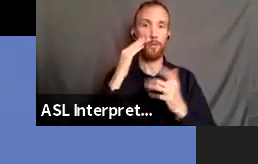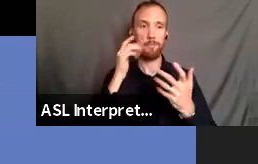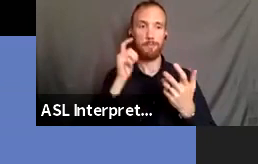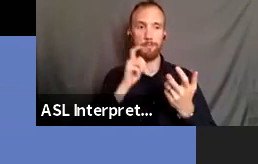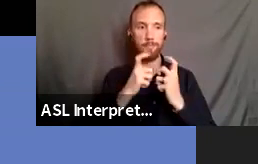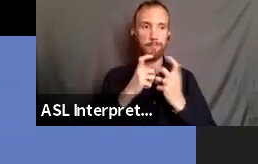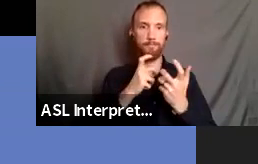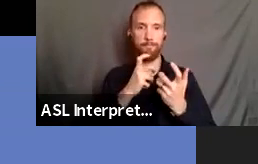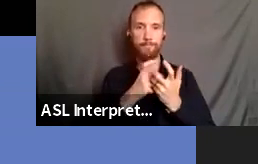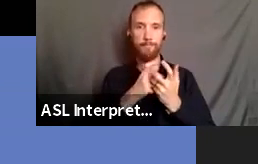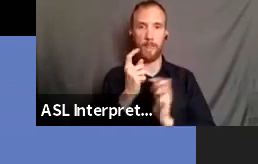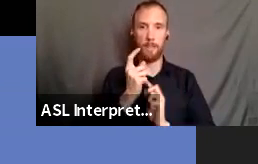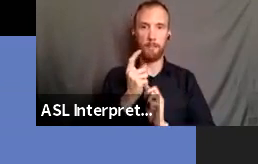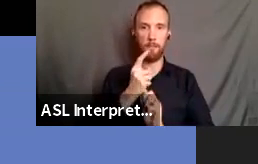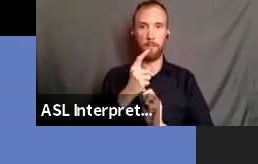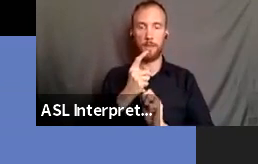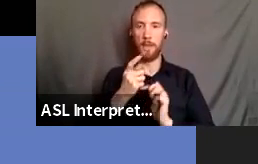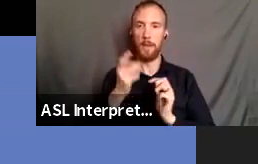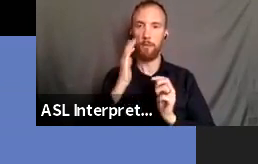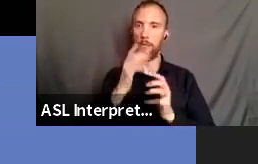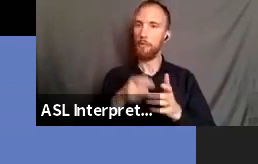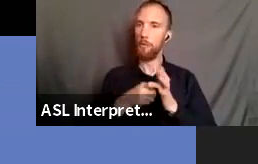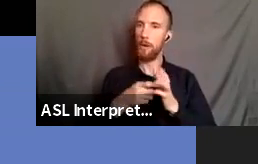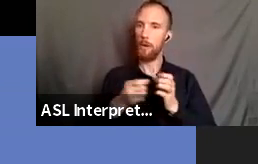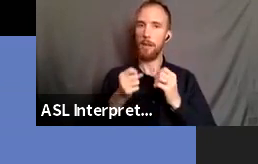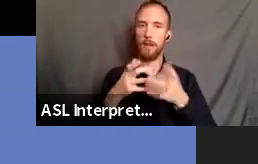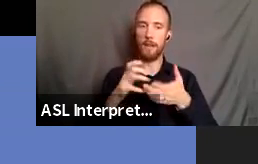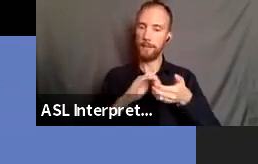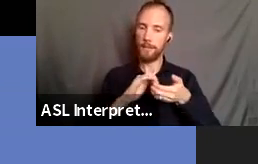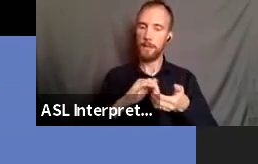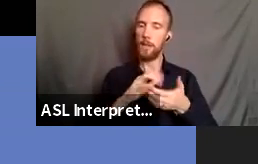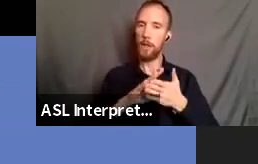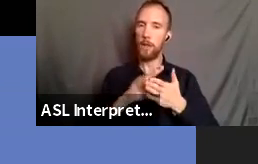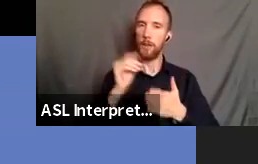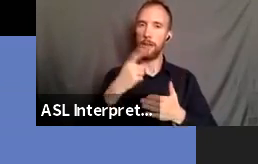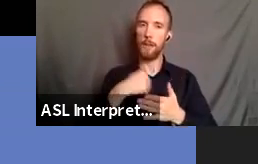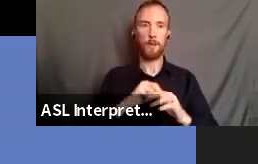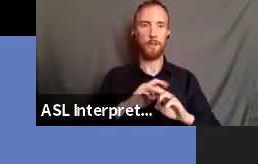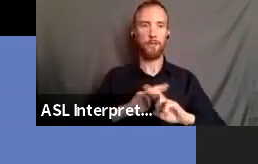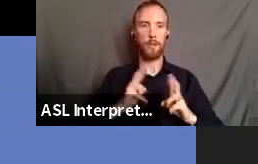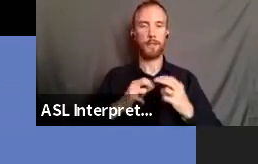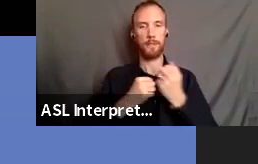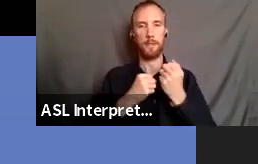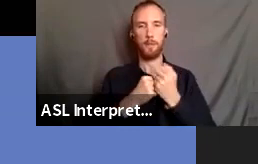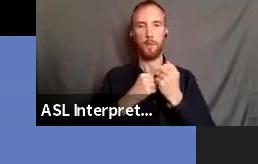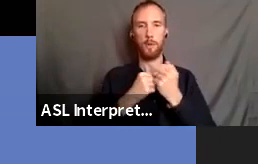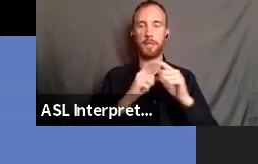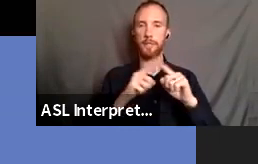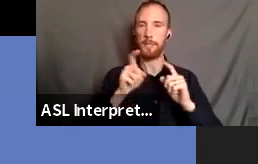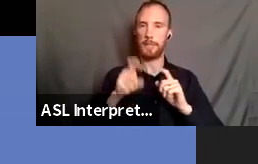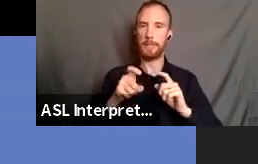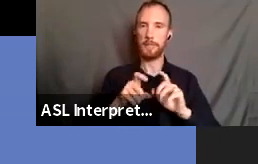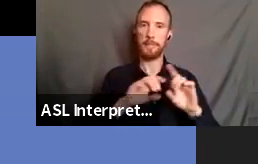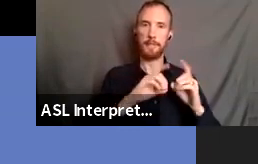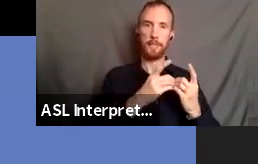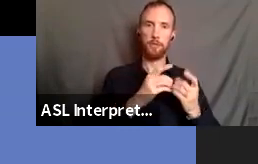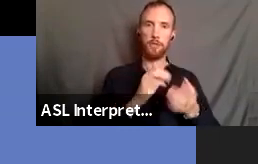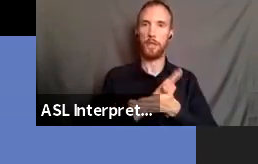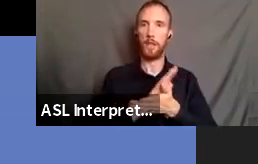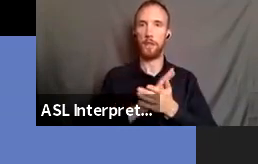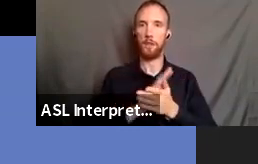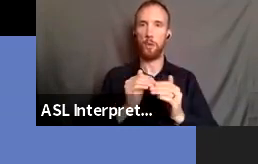commitment to continuous learning and we're prepared to support these new learning demands at a district and school level